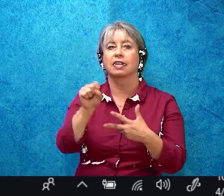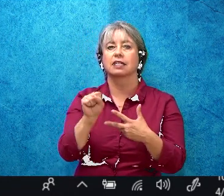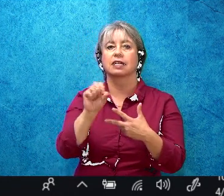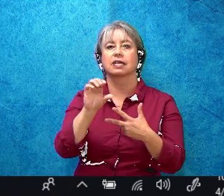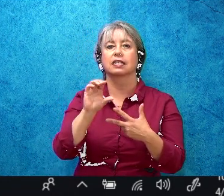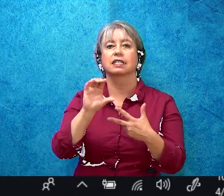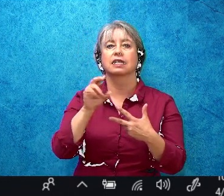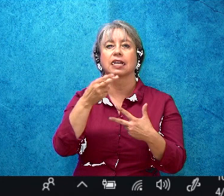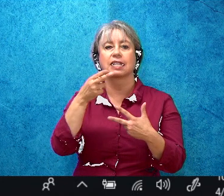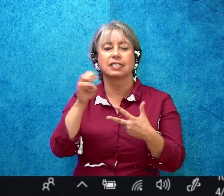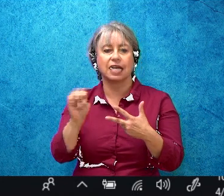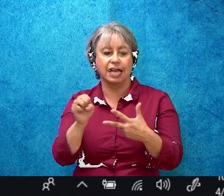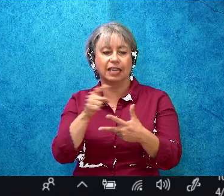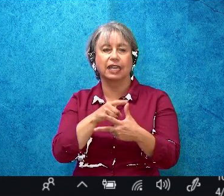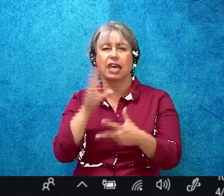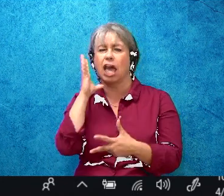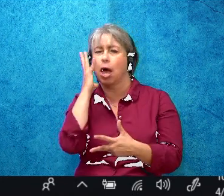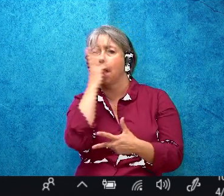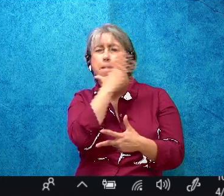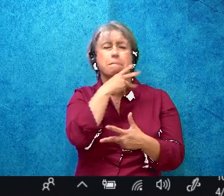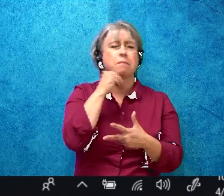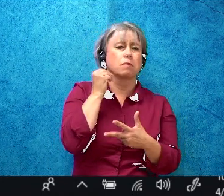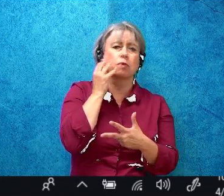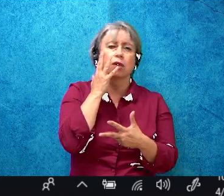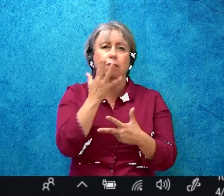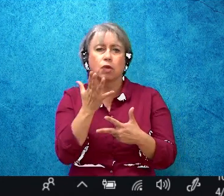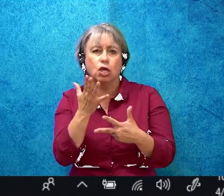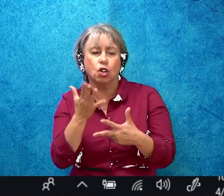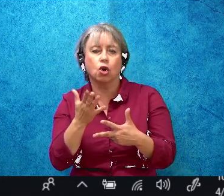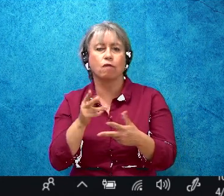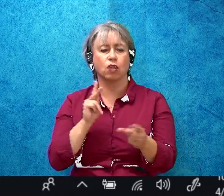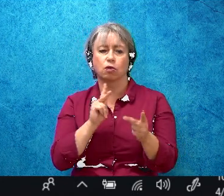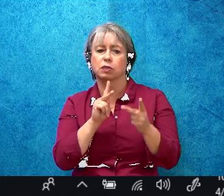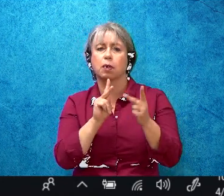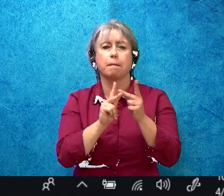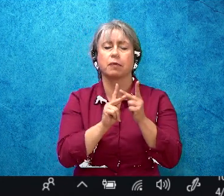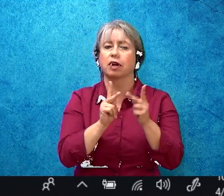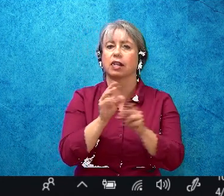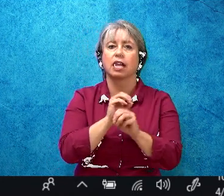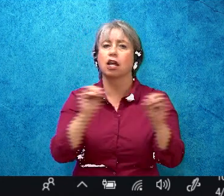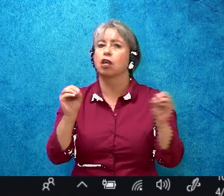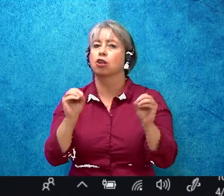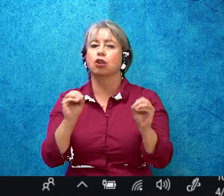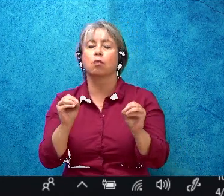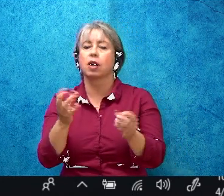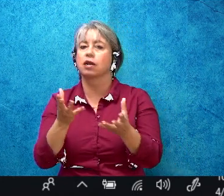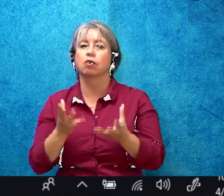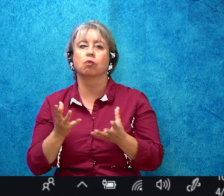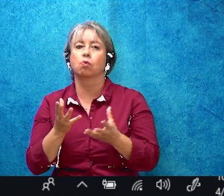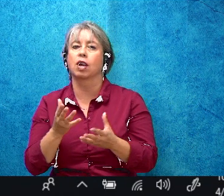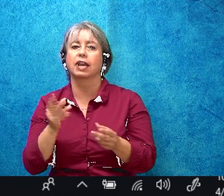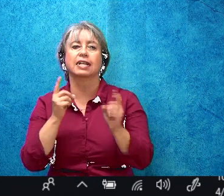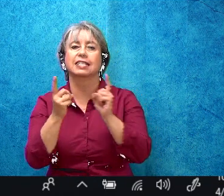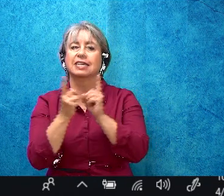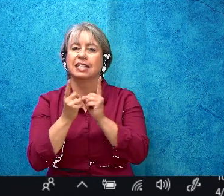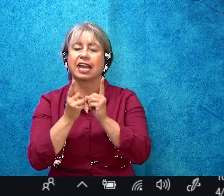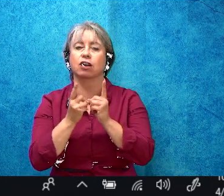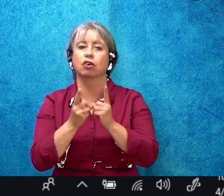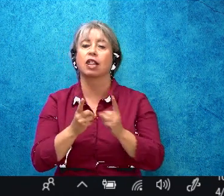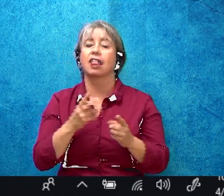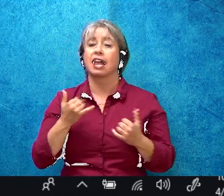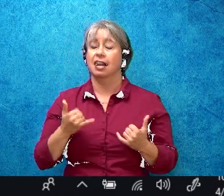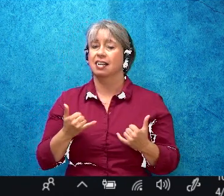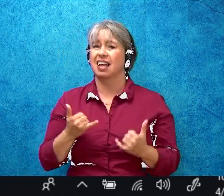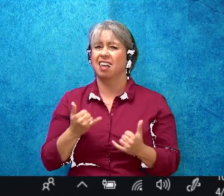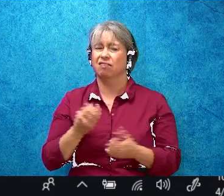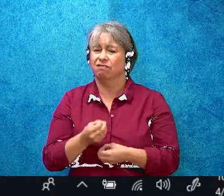was so beautiful. Everybody loved her so much that no guys wanted to date her, okay? That caused a little bit of a problem